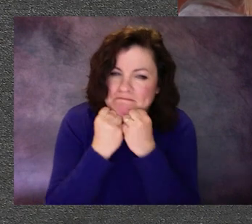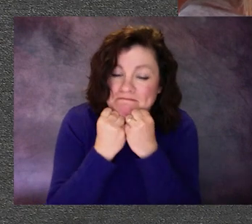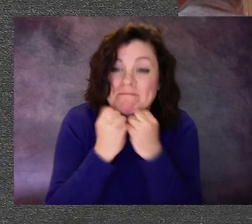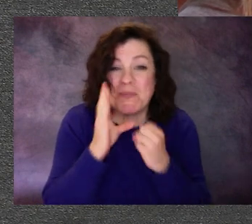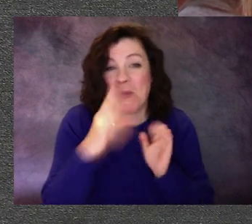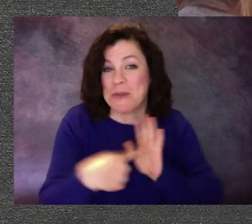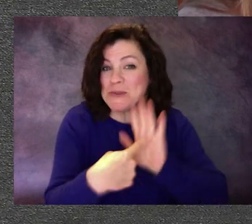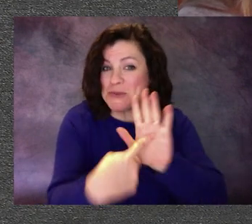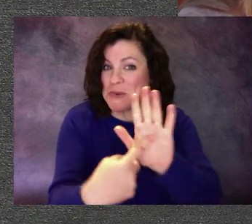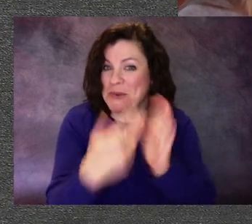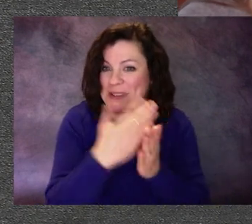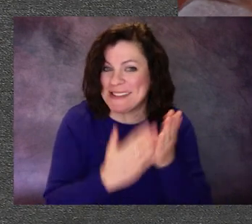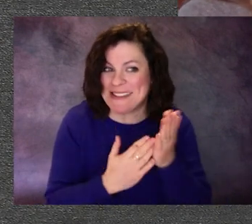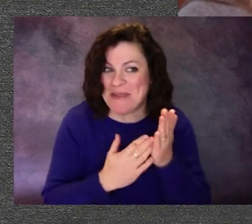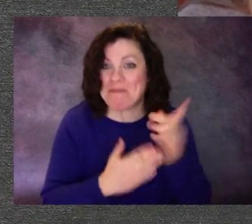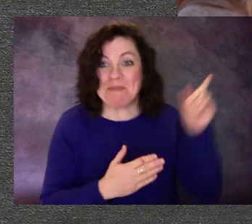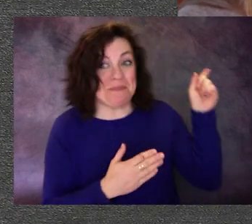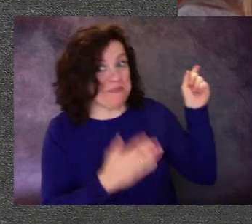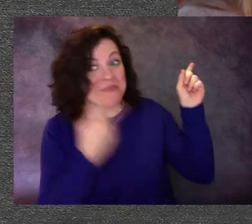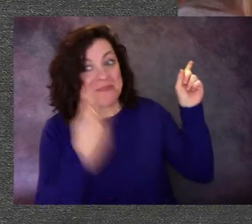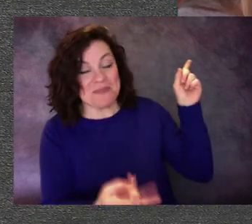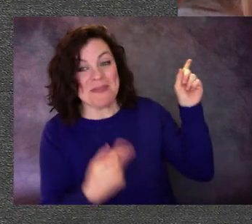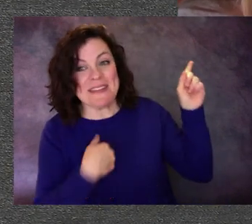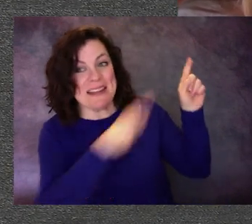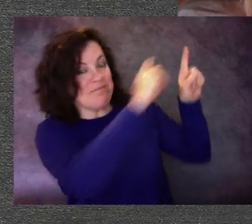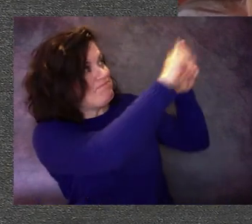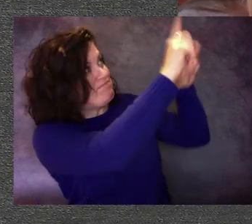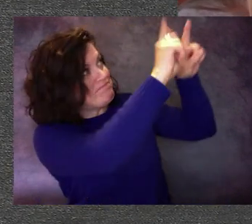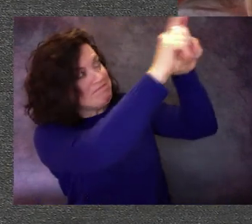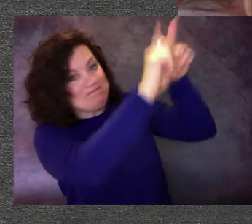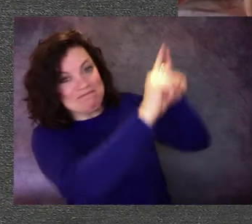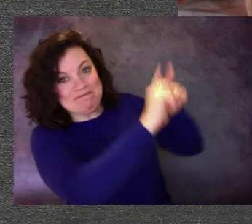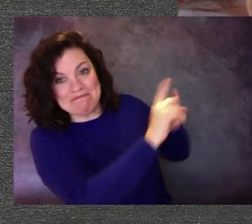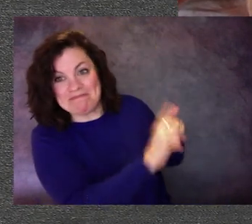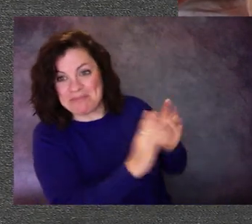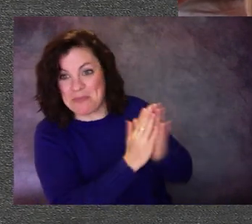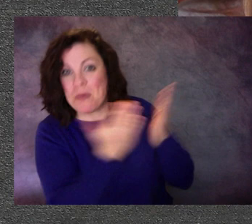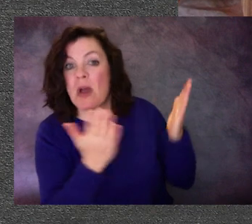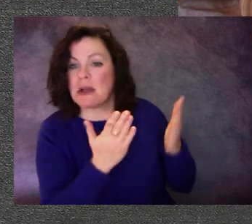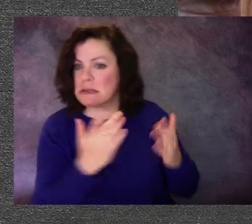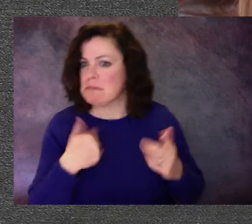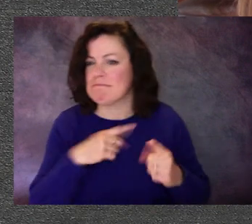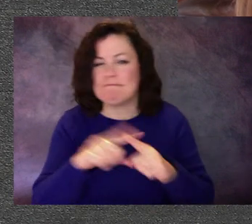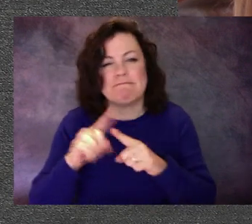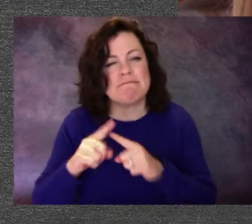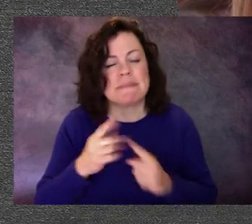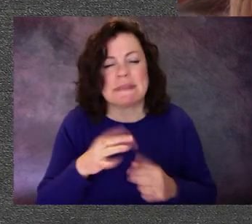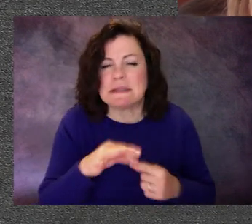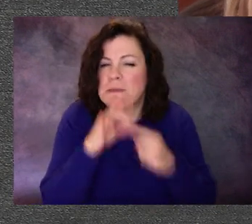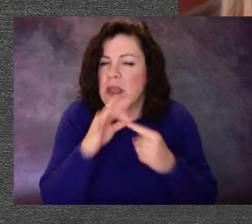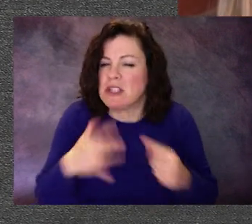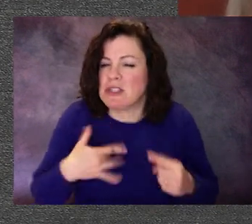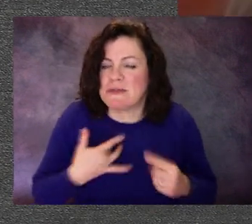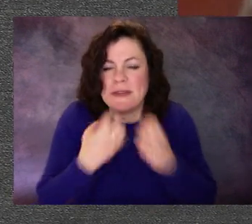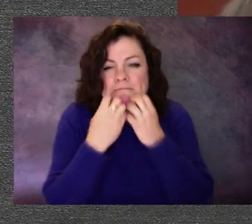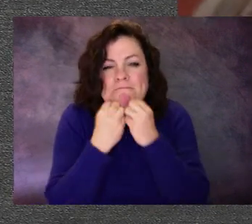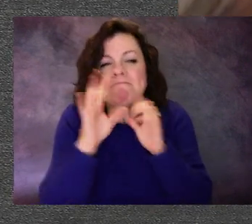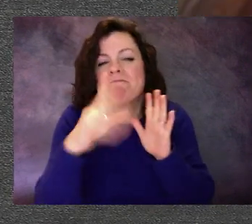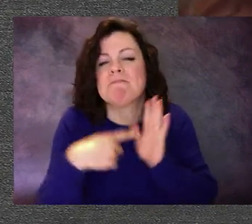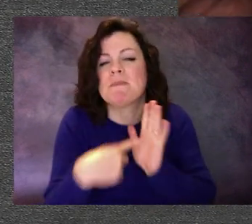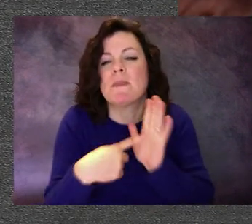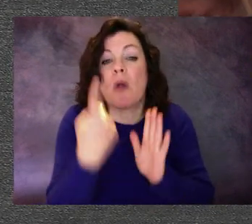you. All of the books behind me have a special reason and a special place in my heart for a special reason. For